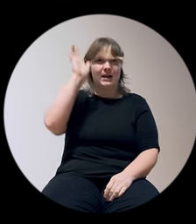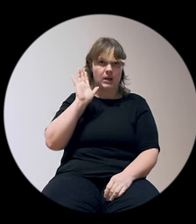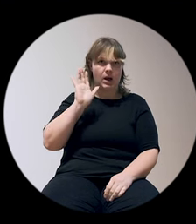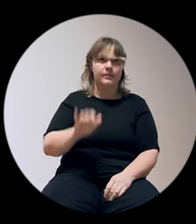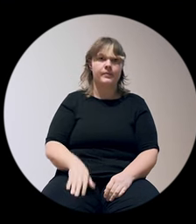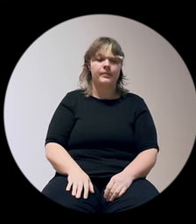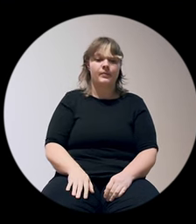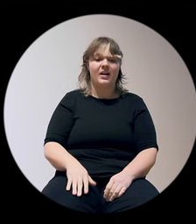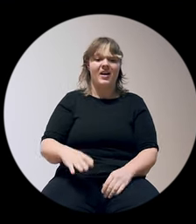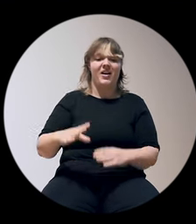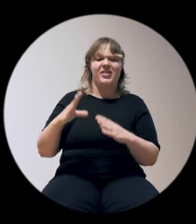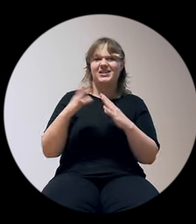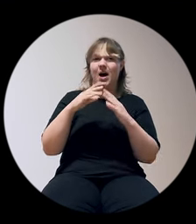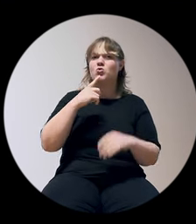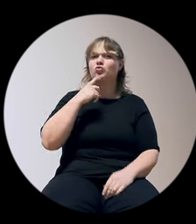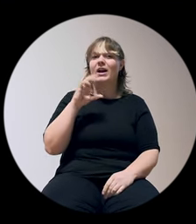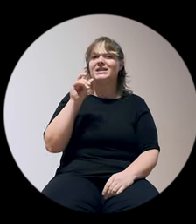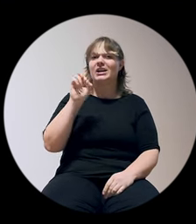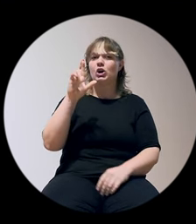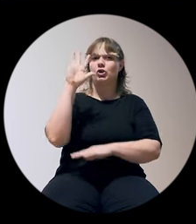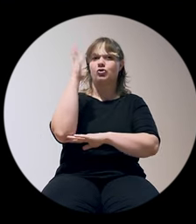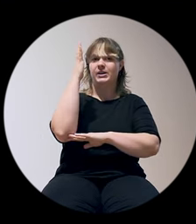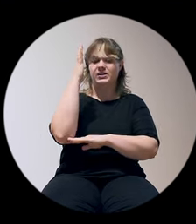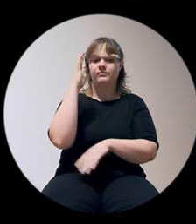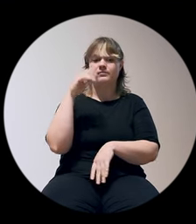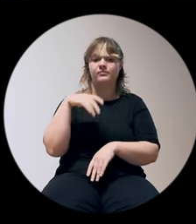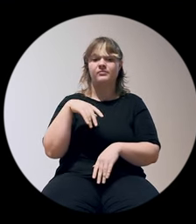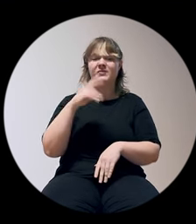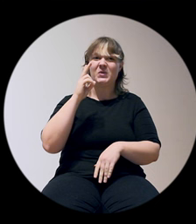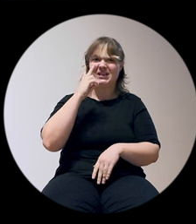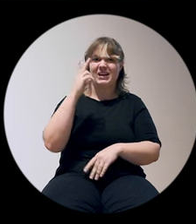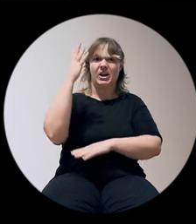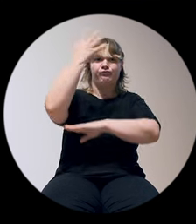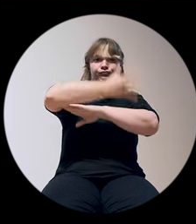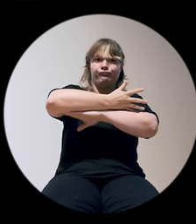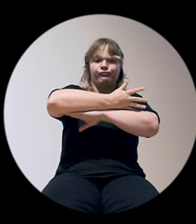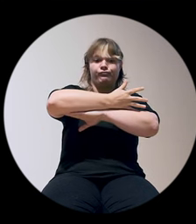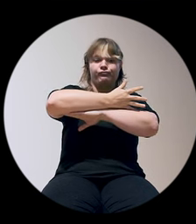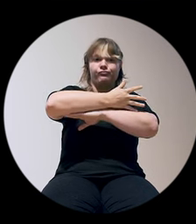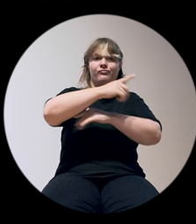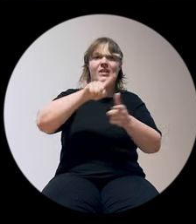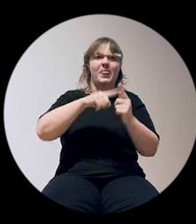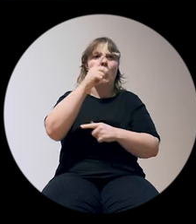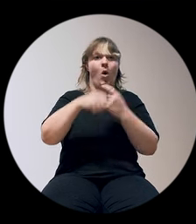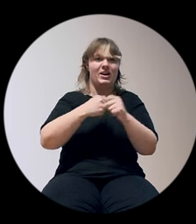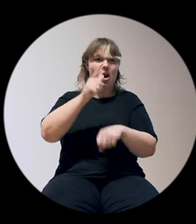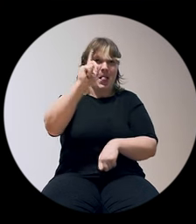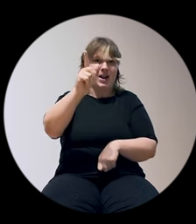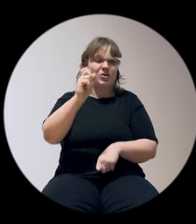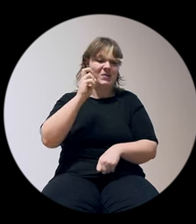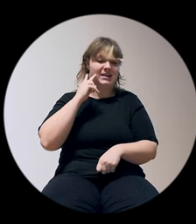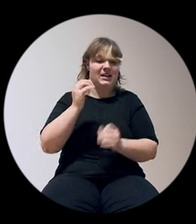top was the red cedar tree as it arrived, and then about 1 year later, the dugout